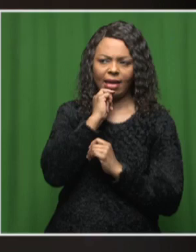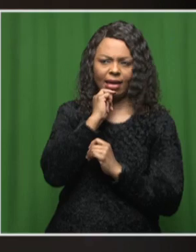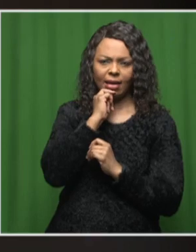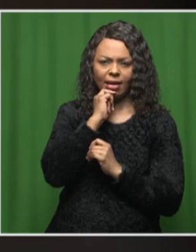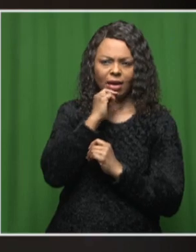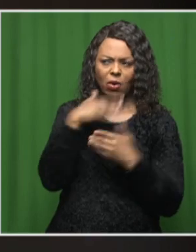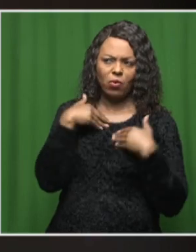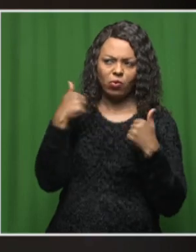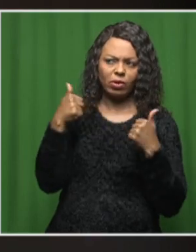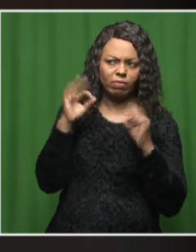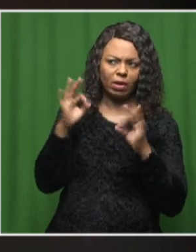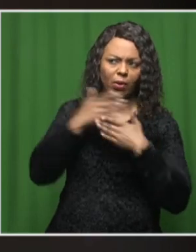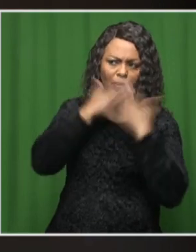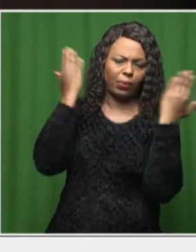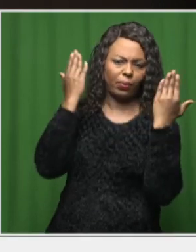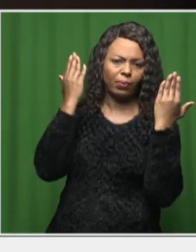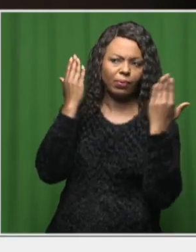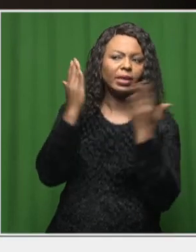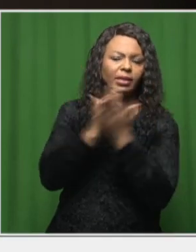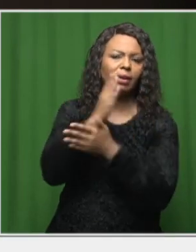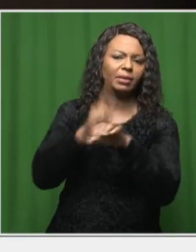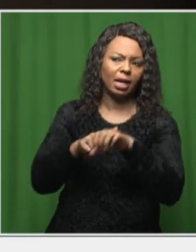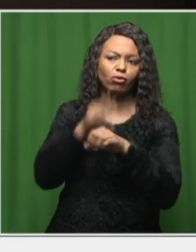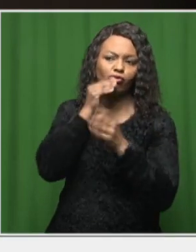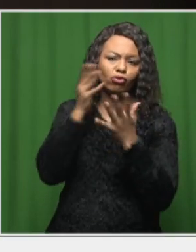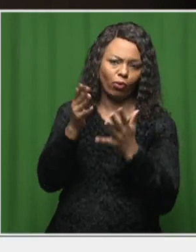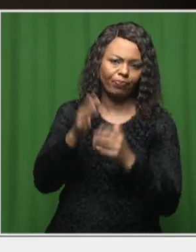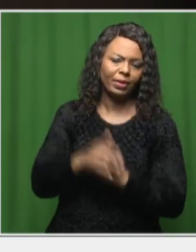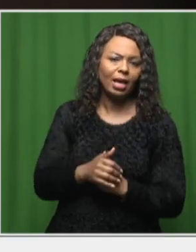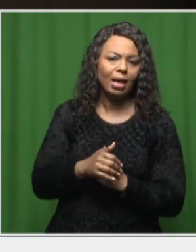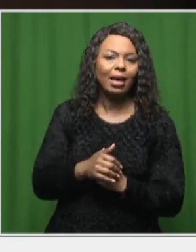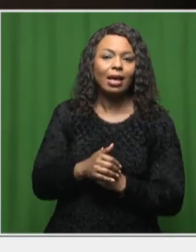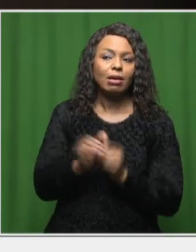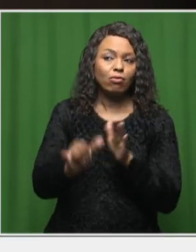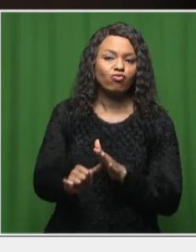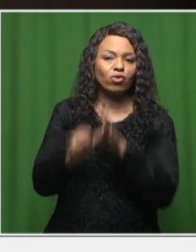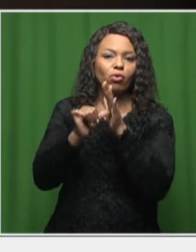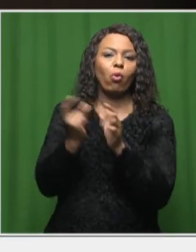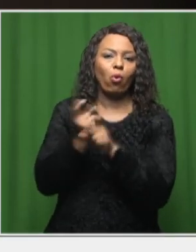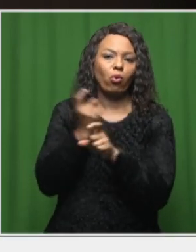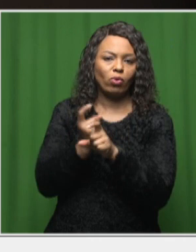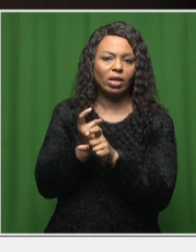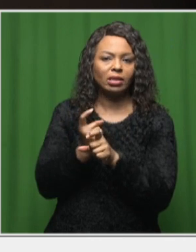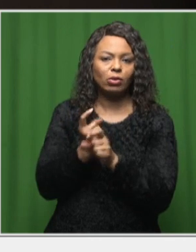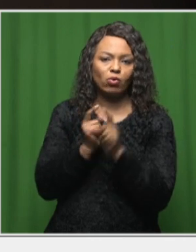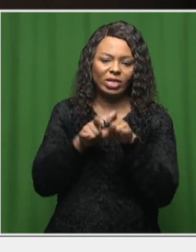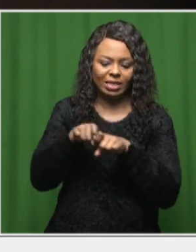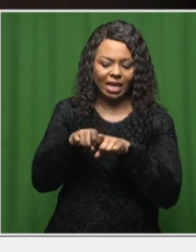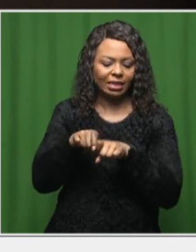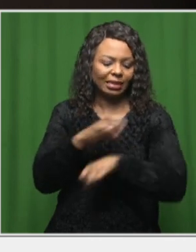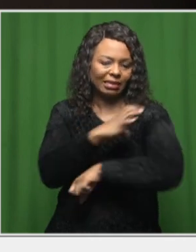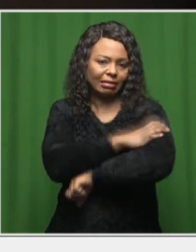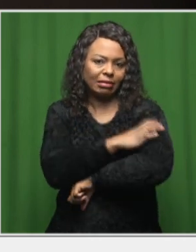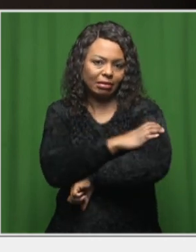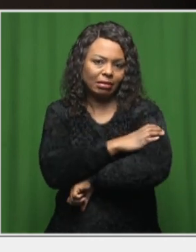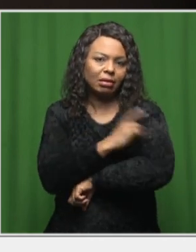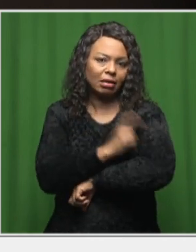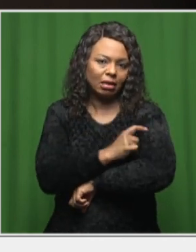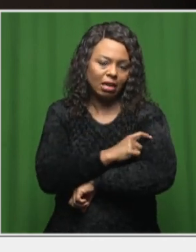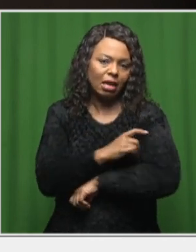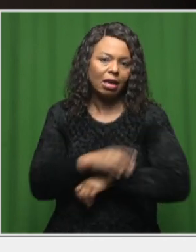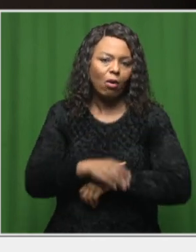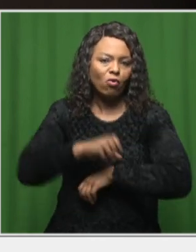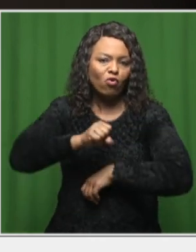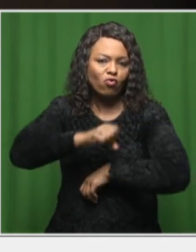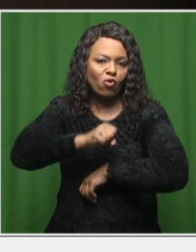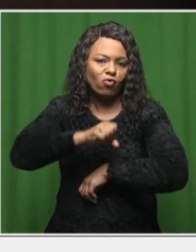look well and so on. So it is so important to have your self tested. So the only way really